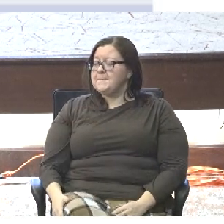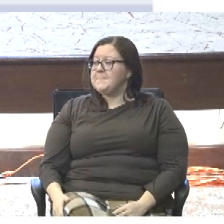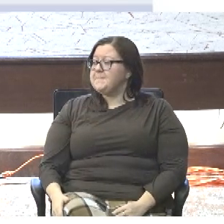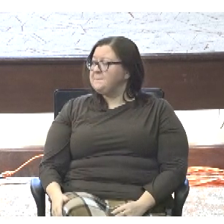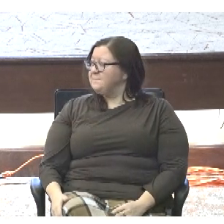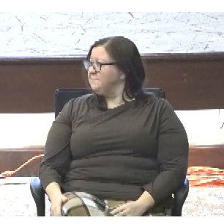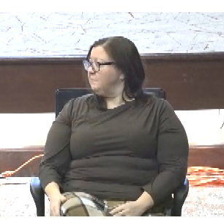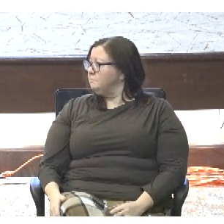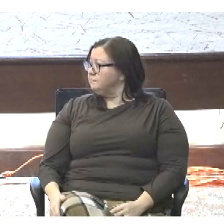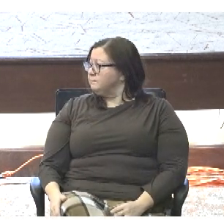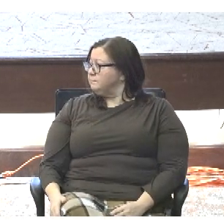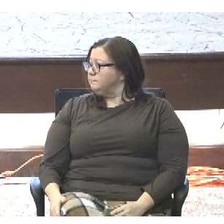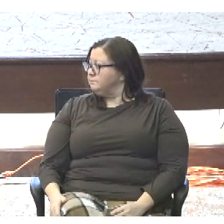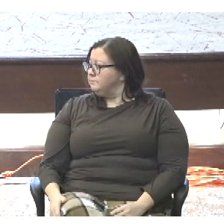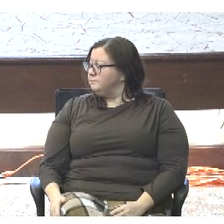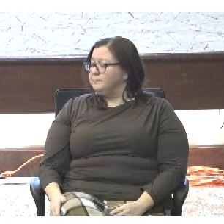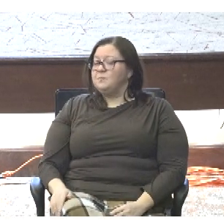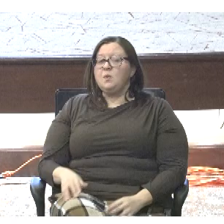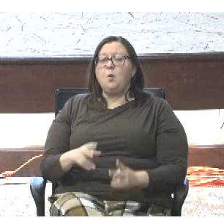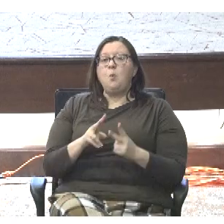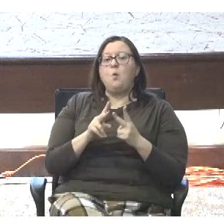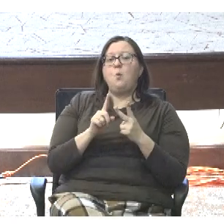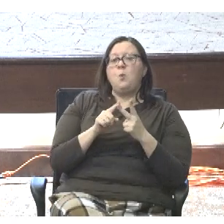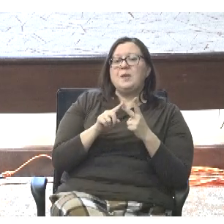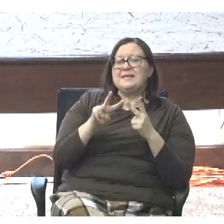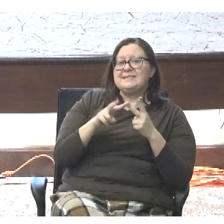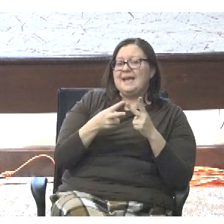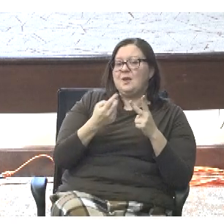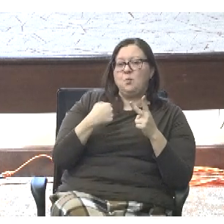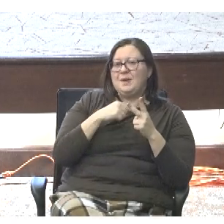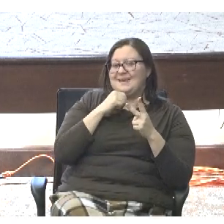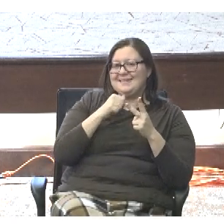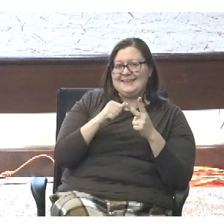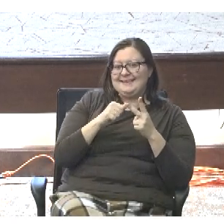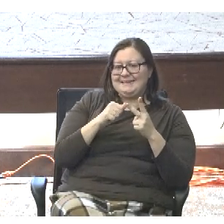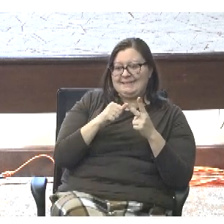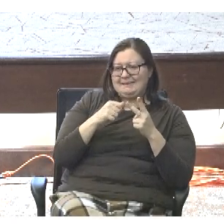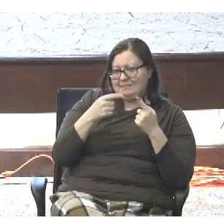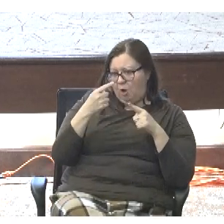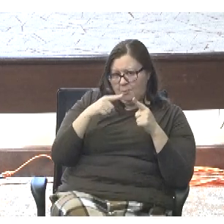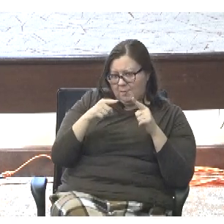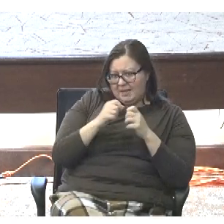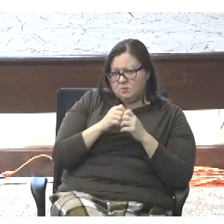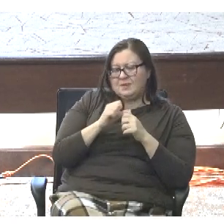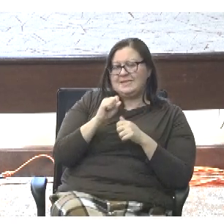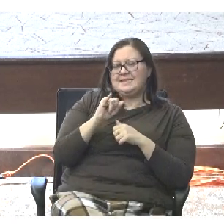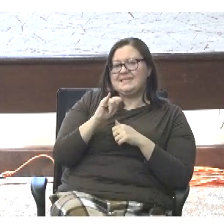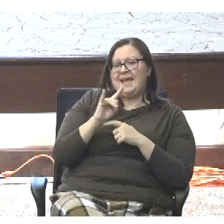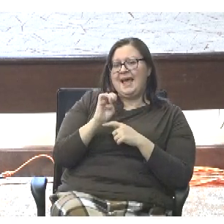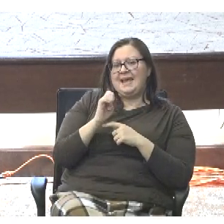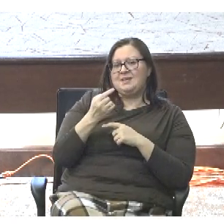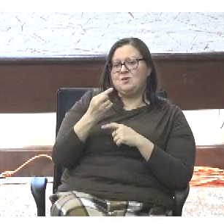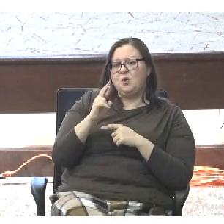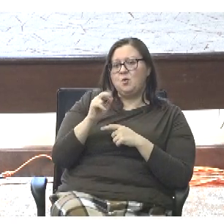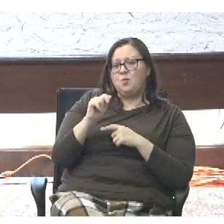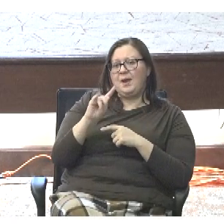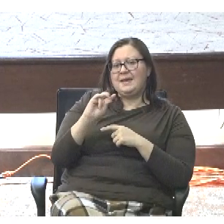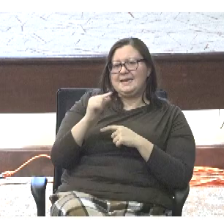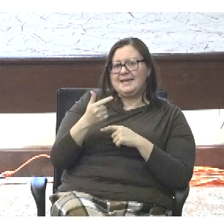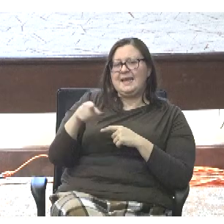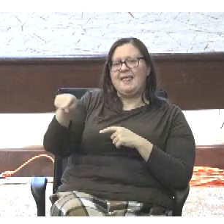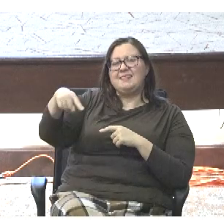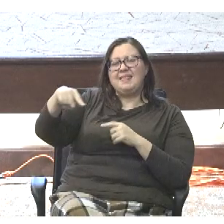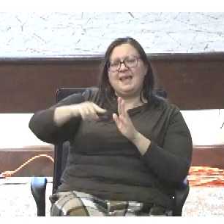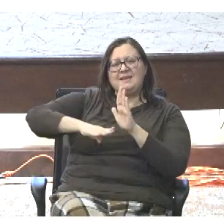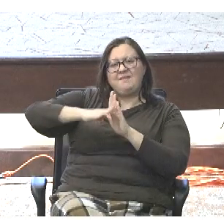The other thing that we didn't acquiesce on was site grading. The development group said it's their belief